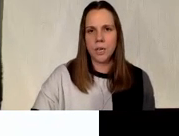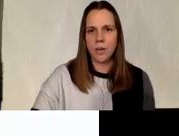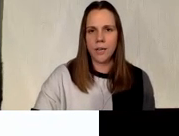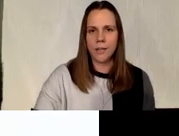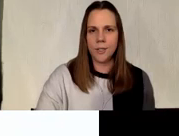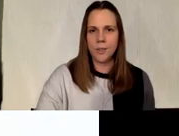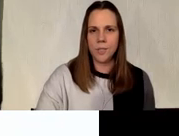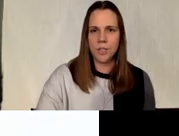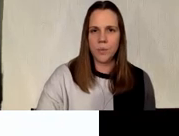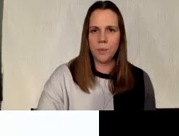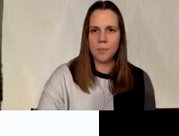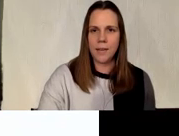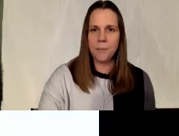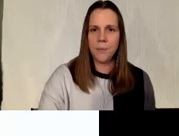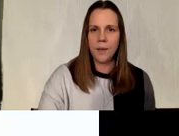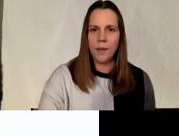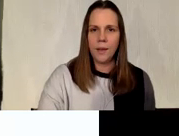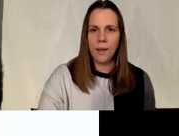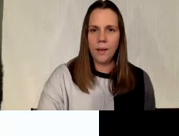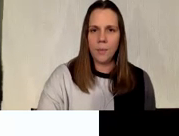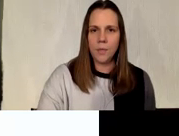Language and Hearing Association website.